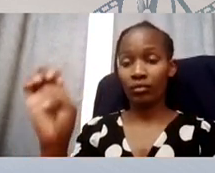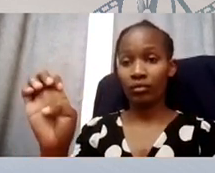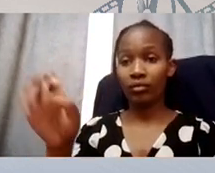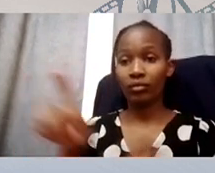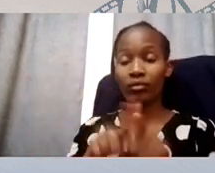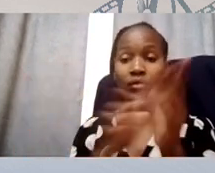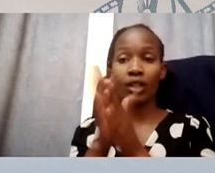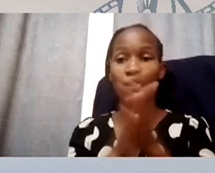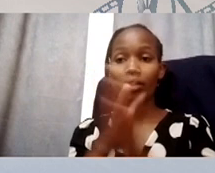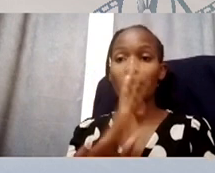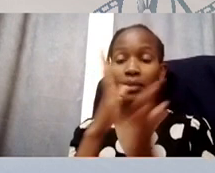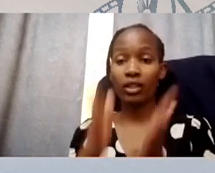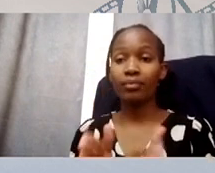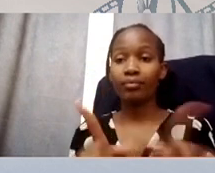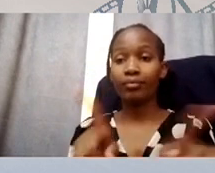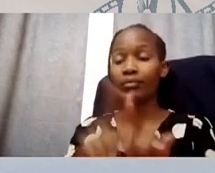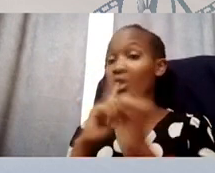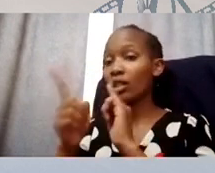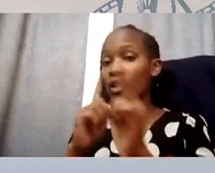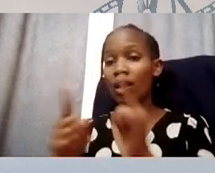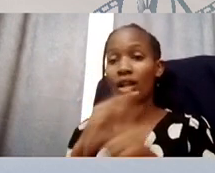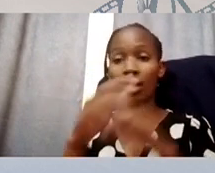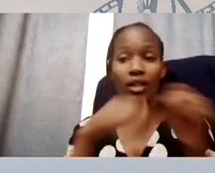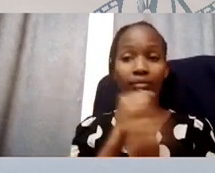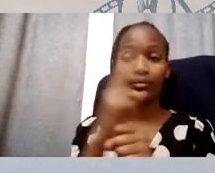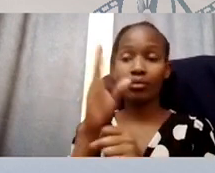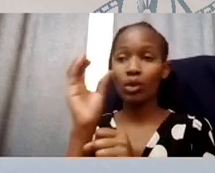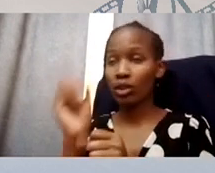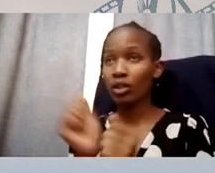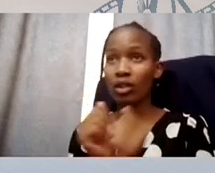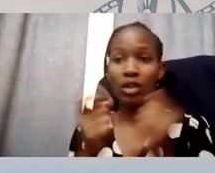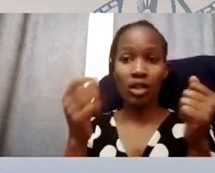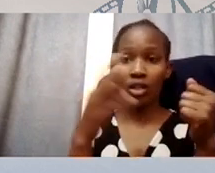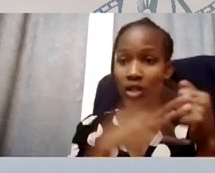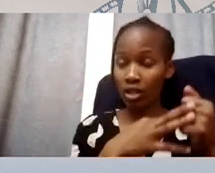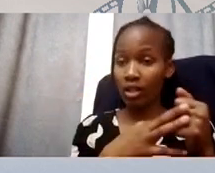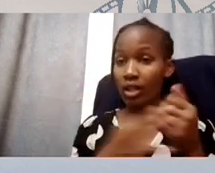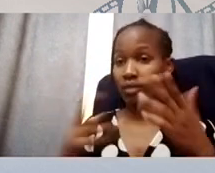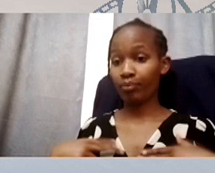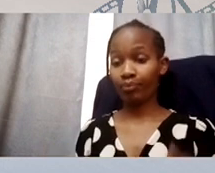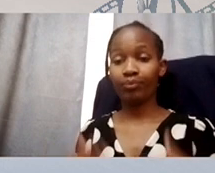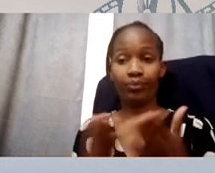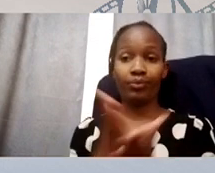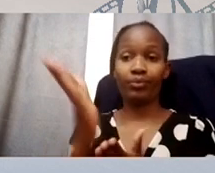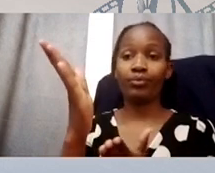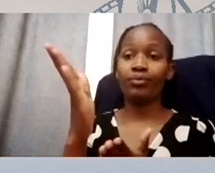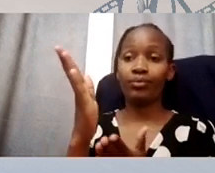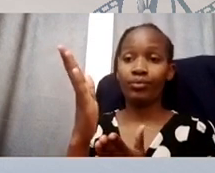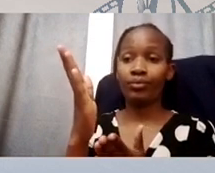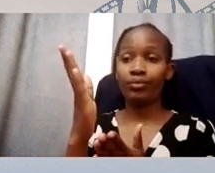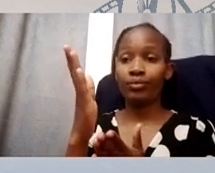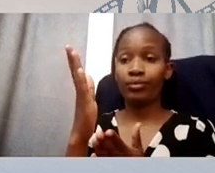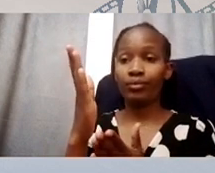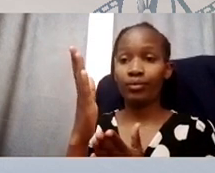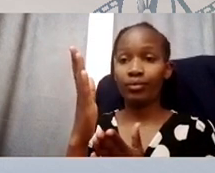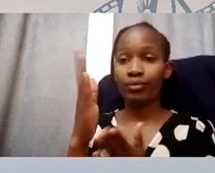speaker and addressed the 2018 United Nations Human Rights Council Social Forum in Geneva,